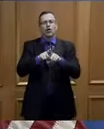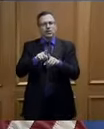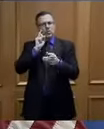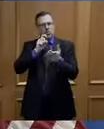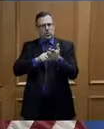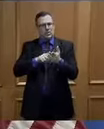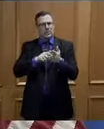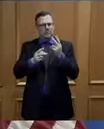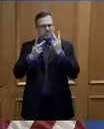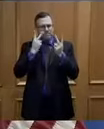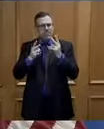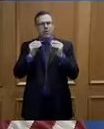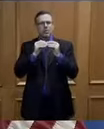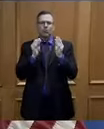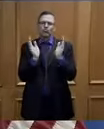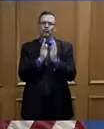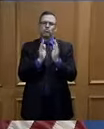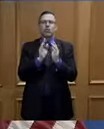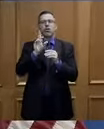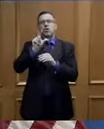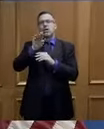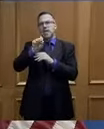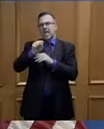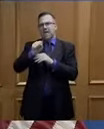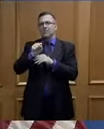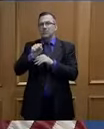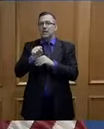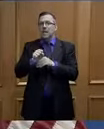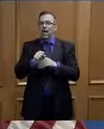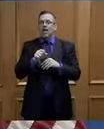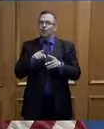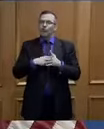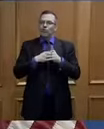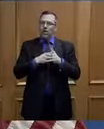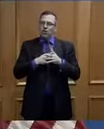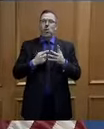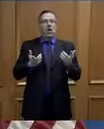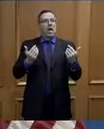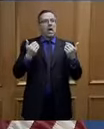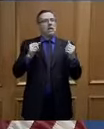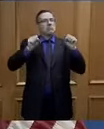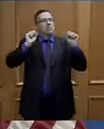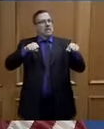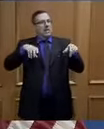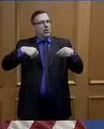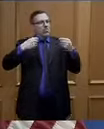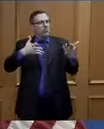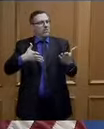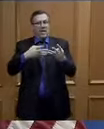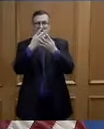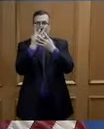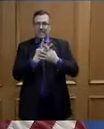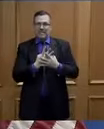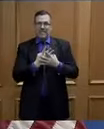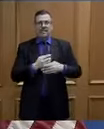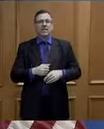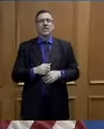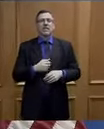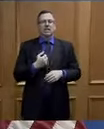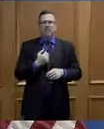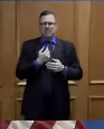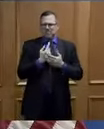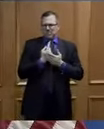some smaller labs across the state have the capability to provide testing. And as of late last